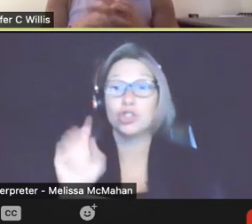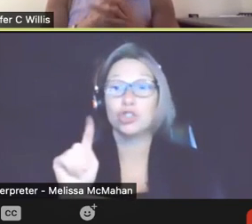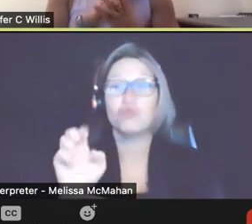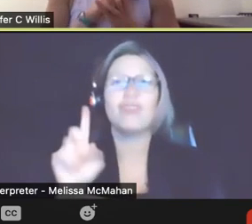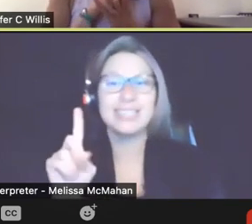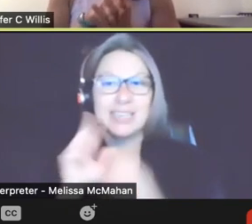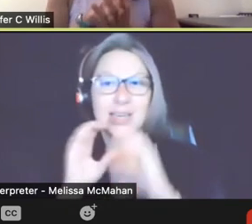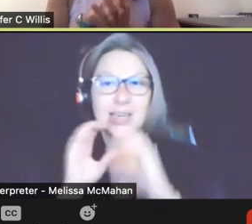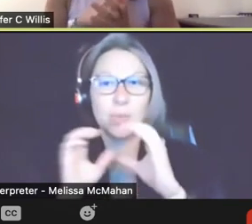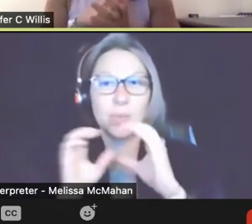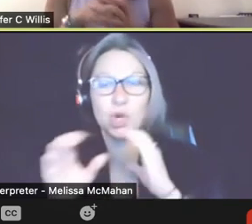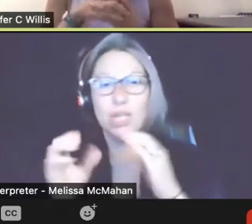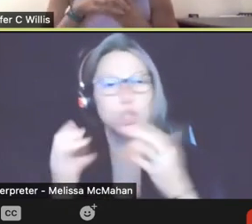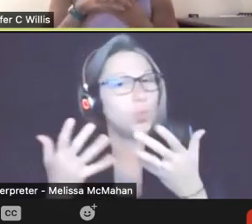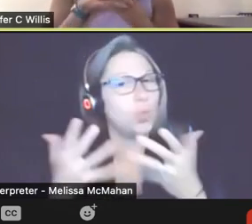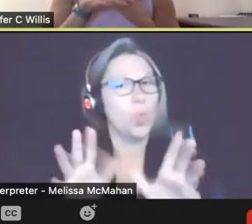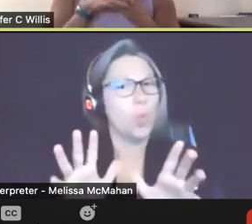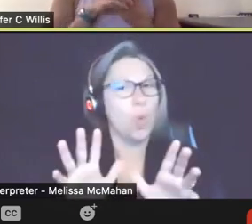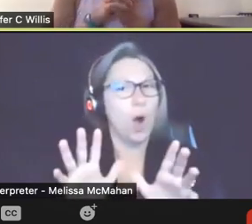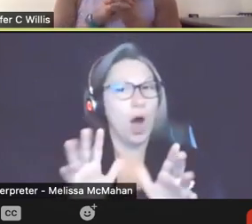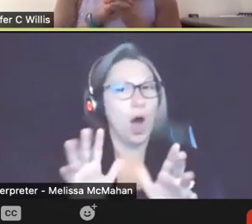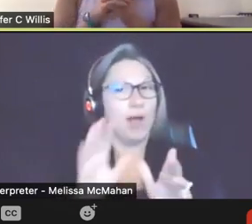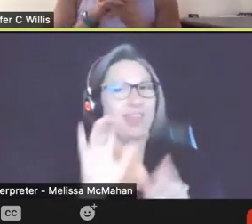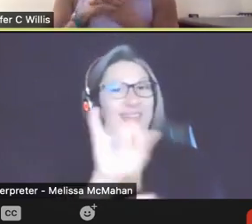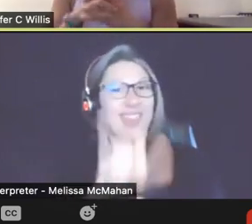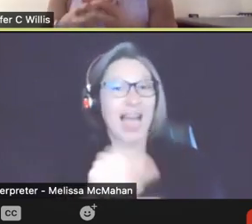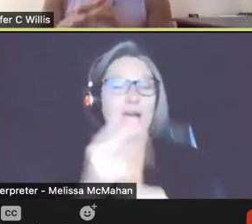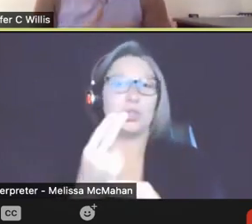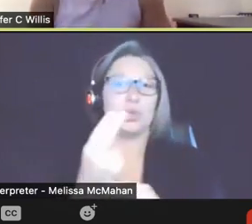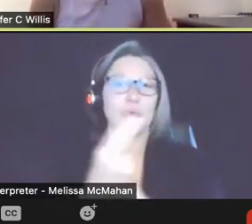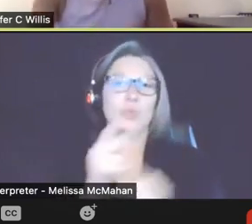something that we don't necessarily want to be used as a communication tool.